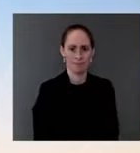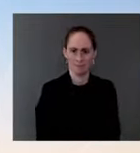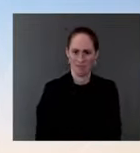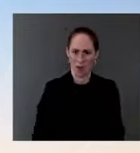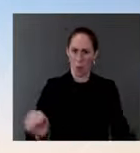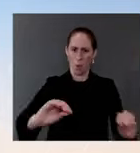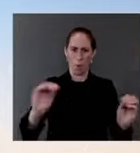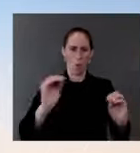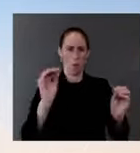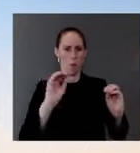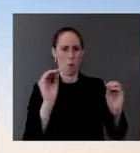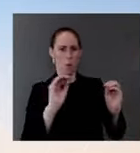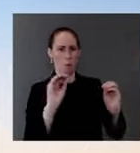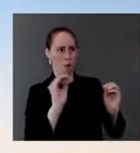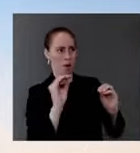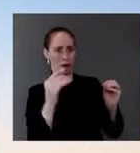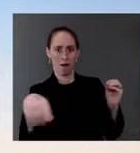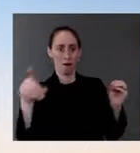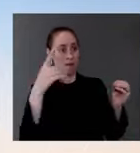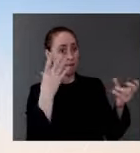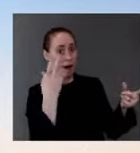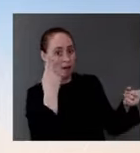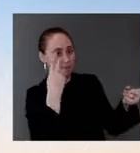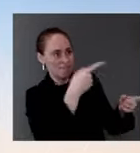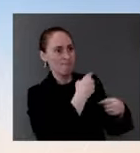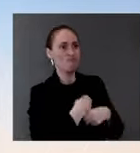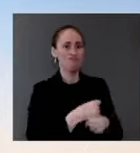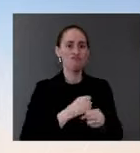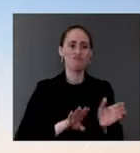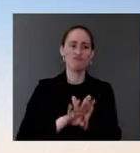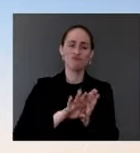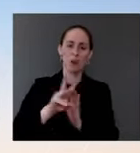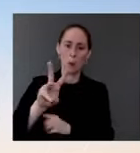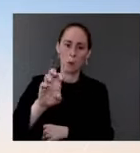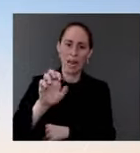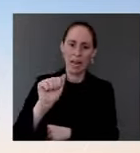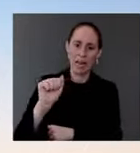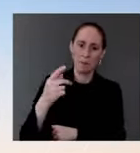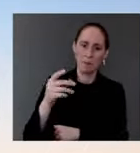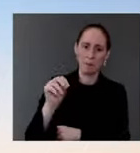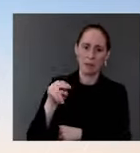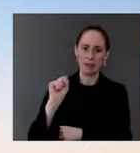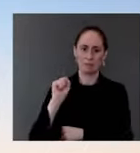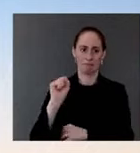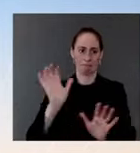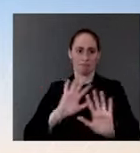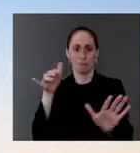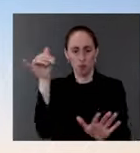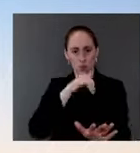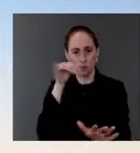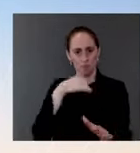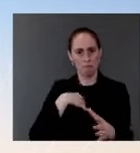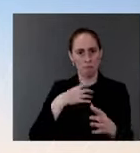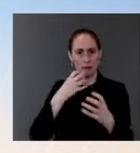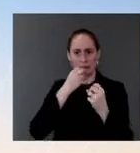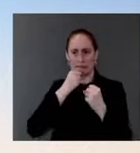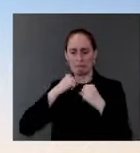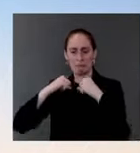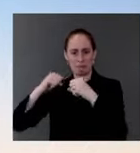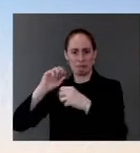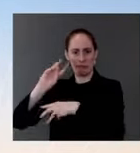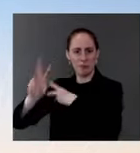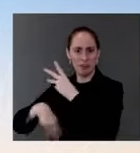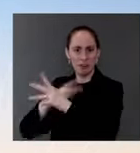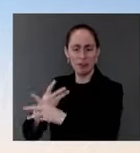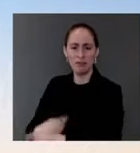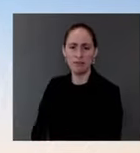of the global community. Go ahead. Thanks. On China, U.S. Trade Representative Catherine Tai has previously said there's this